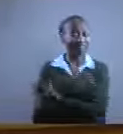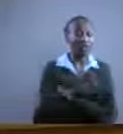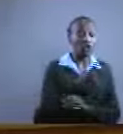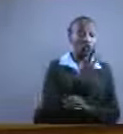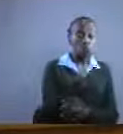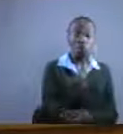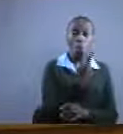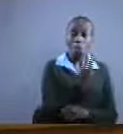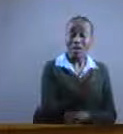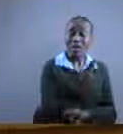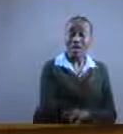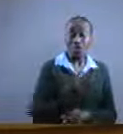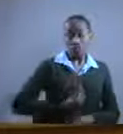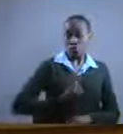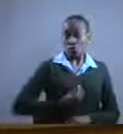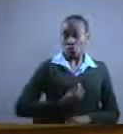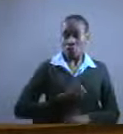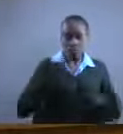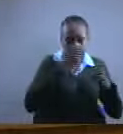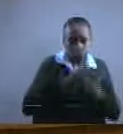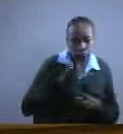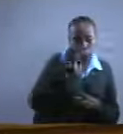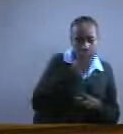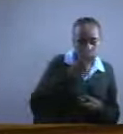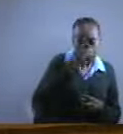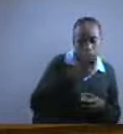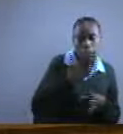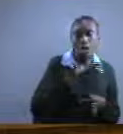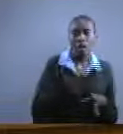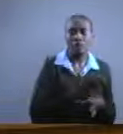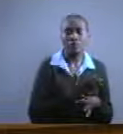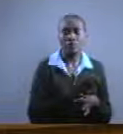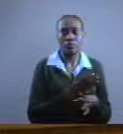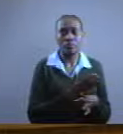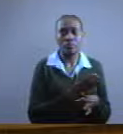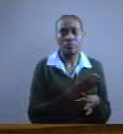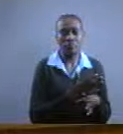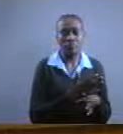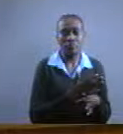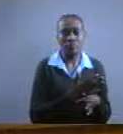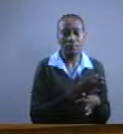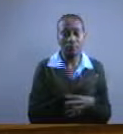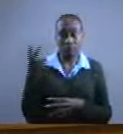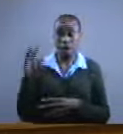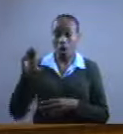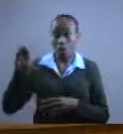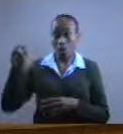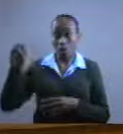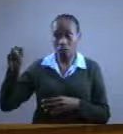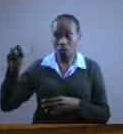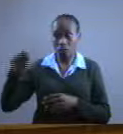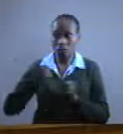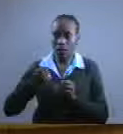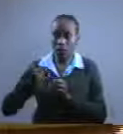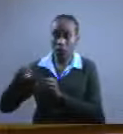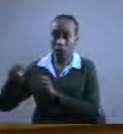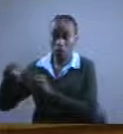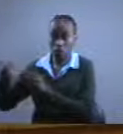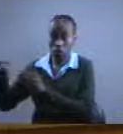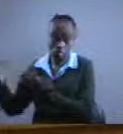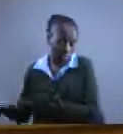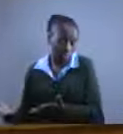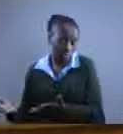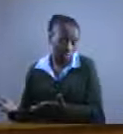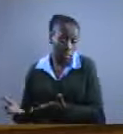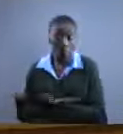218,000 young job seekers joined the ranks of the unemployed. That's the price of COSATU's delay. Now, of course, the DA did not